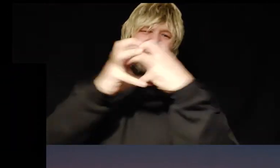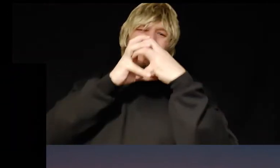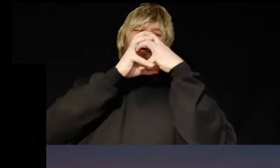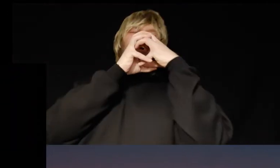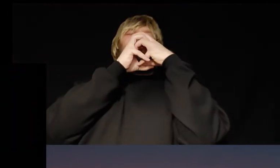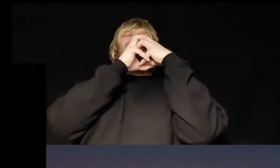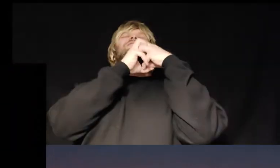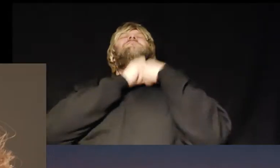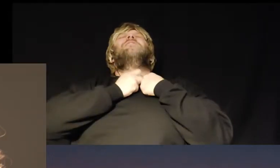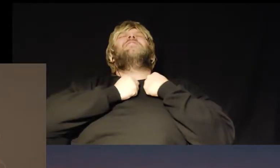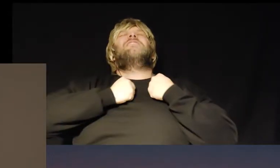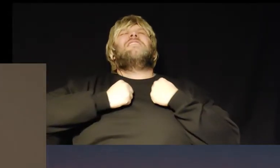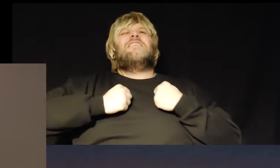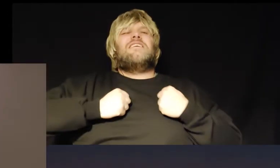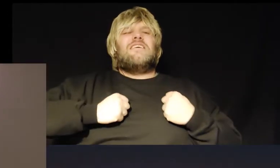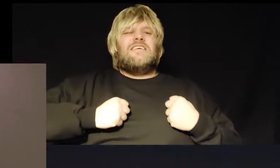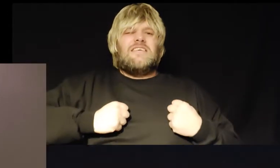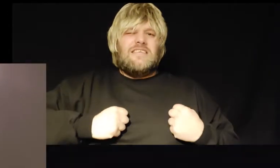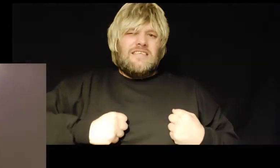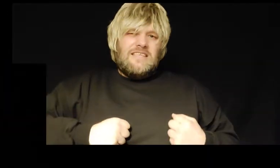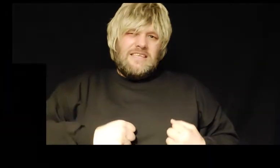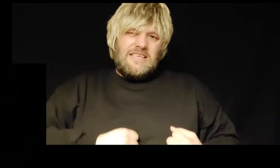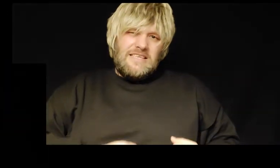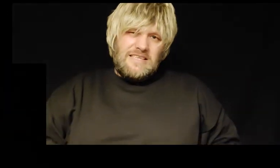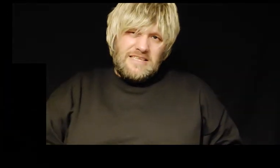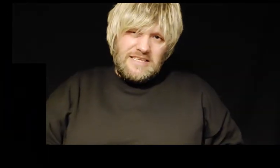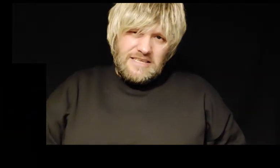you wrecked me